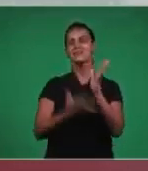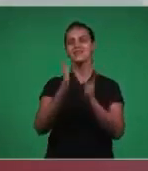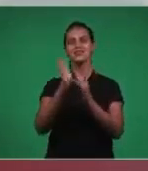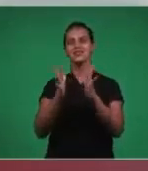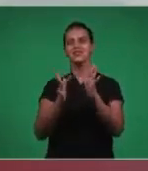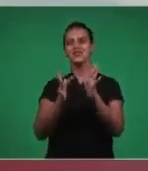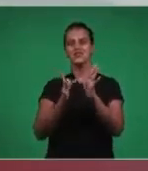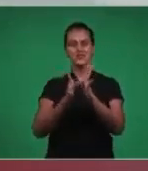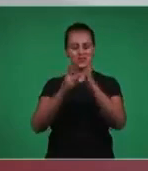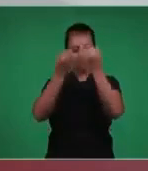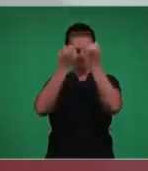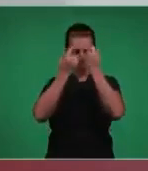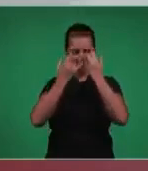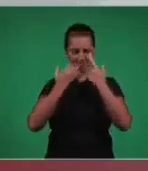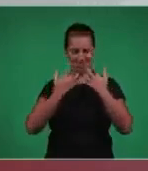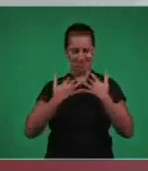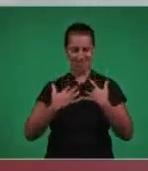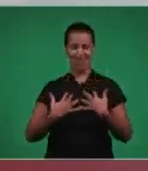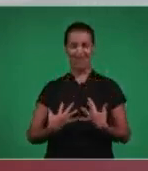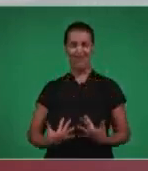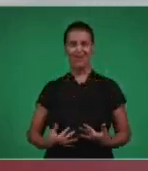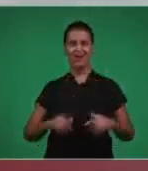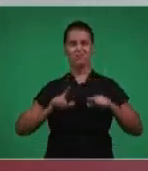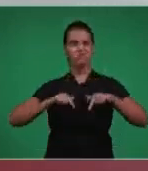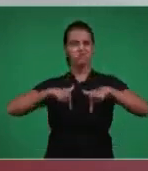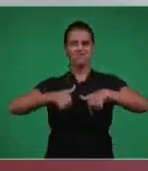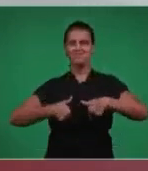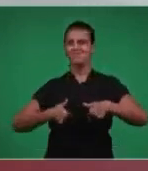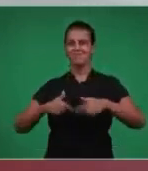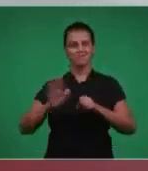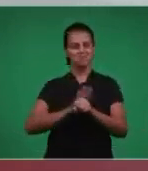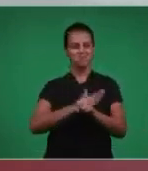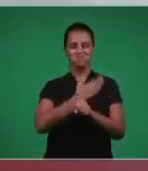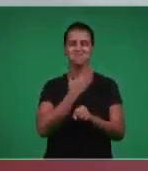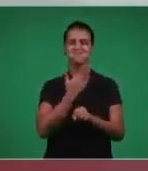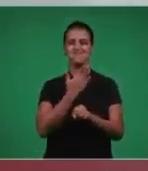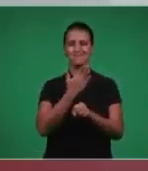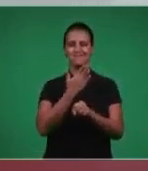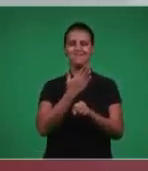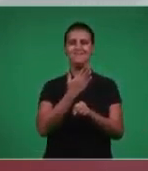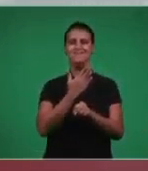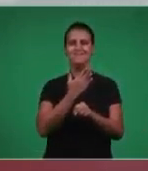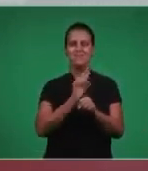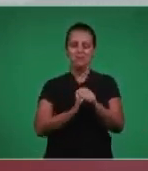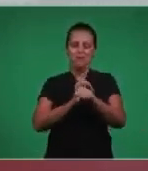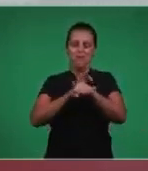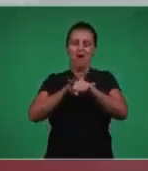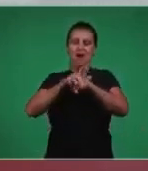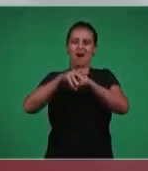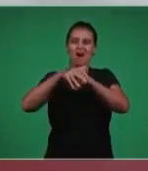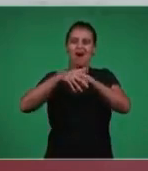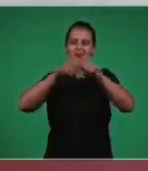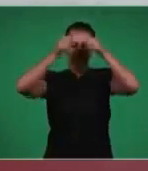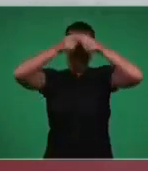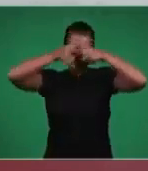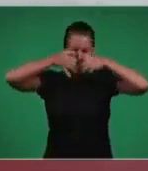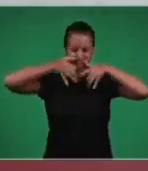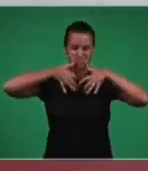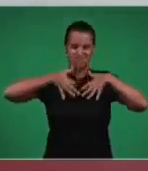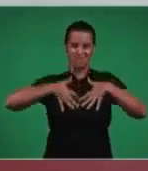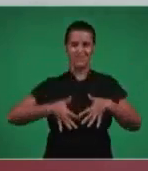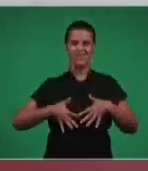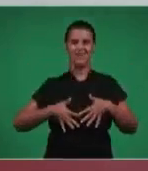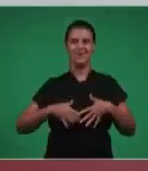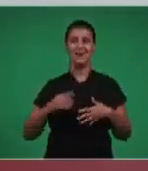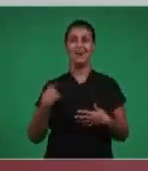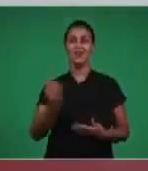is filling every gap, and this love that we feel for the Lord, it comes to give us a function when we desire to work